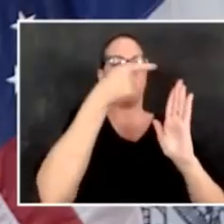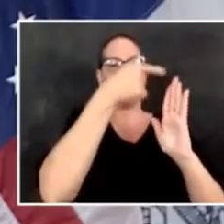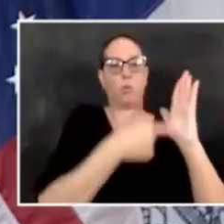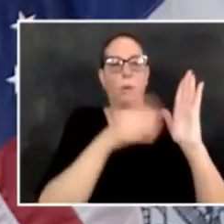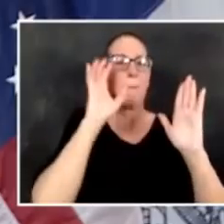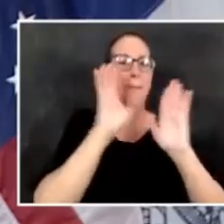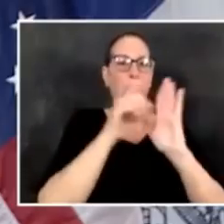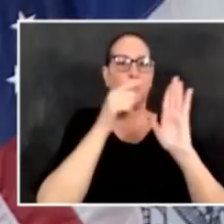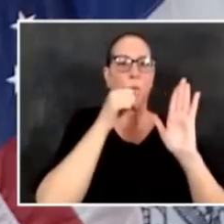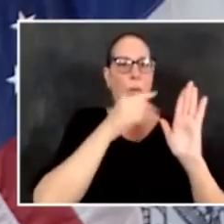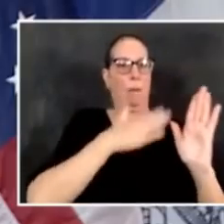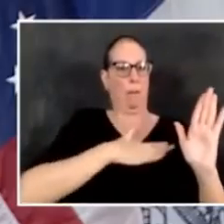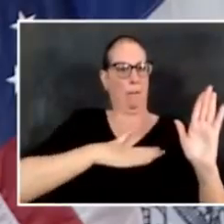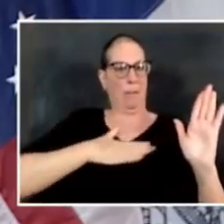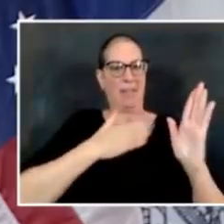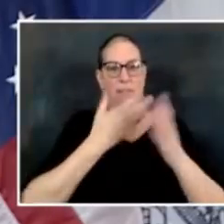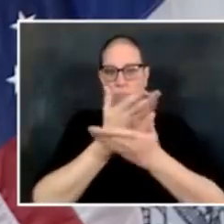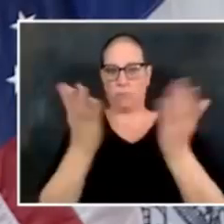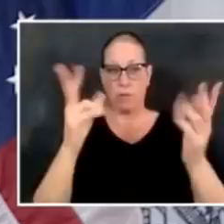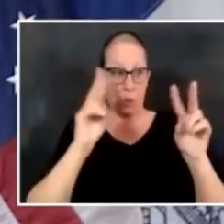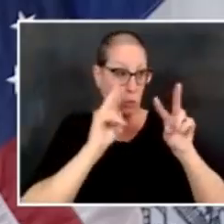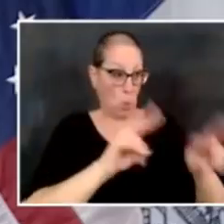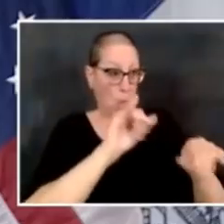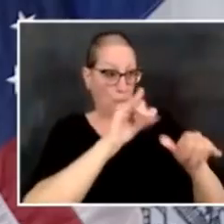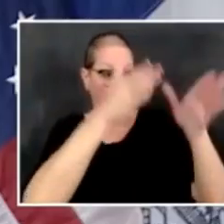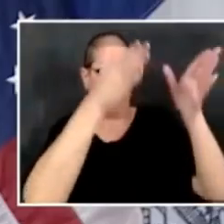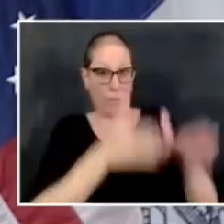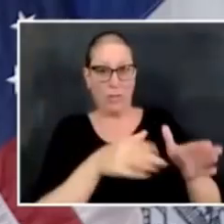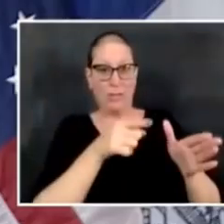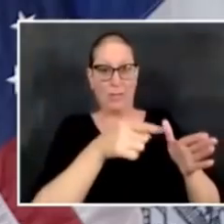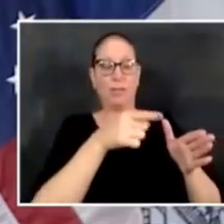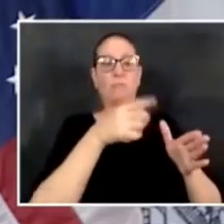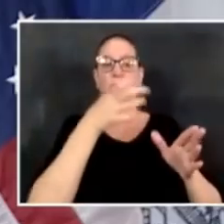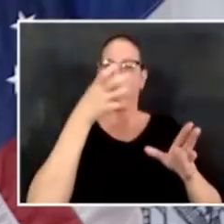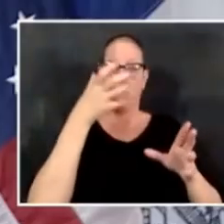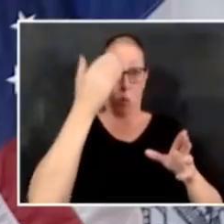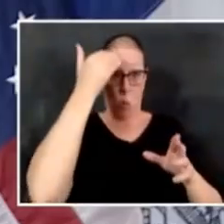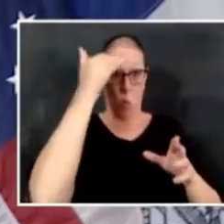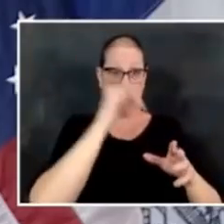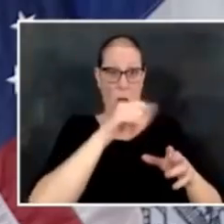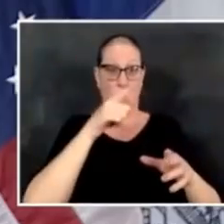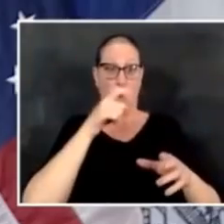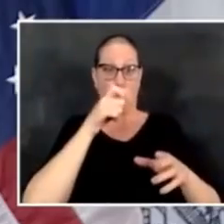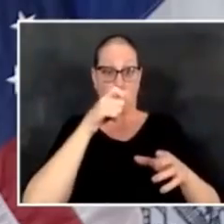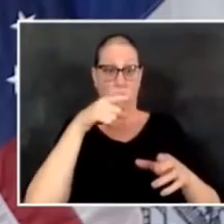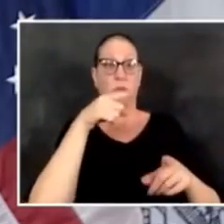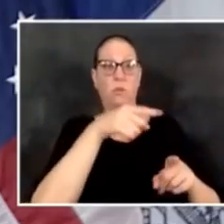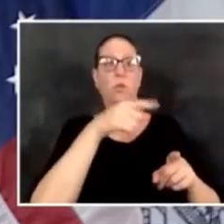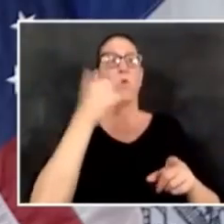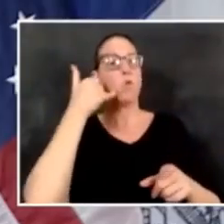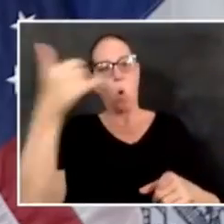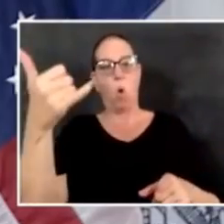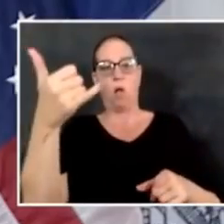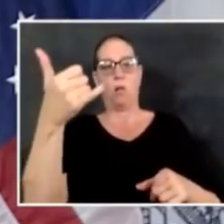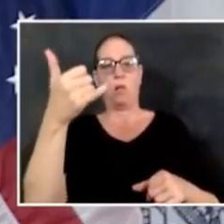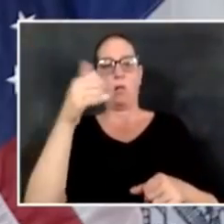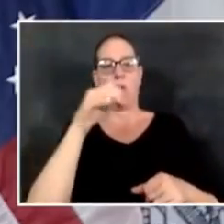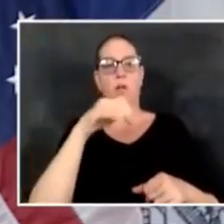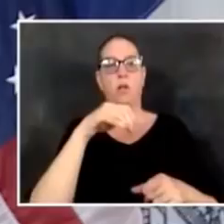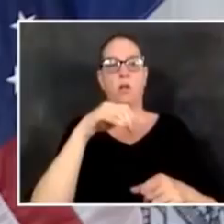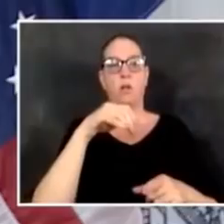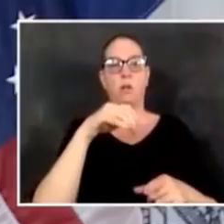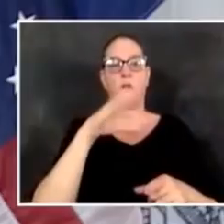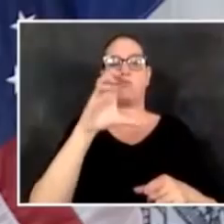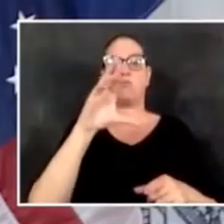this individual is. If you do, please reach out to our Crime Stoppers and let's get this person off the street as quickly as